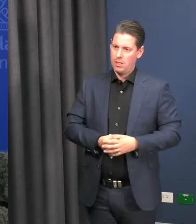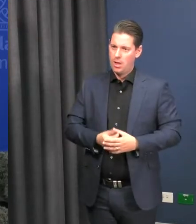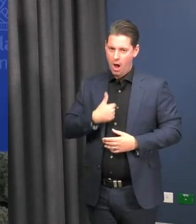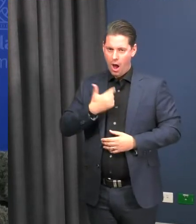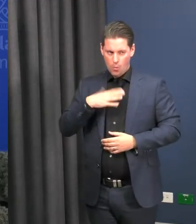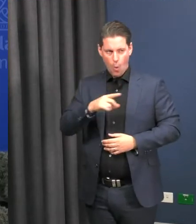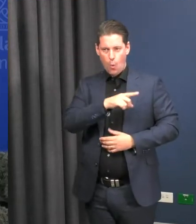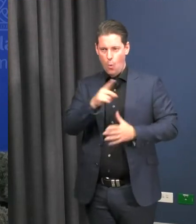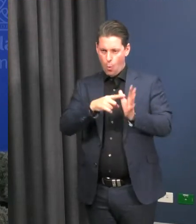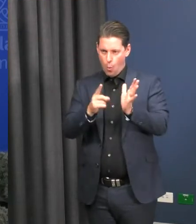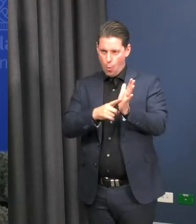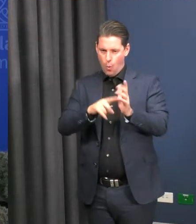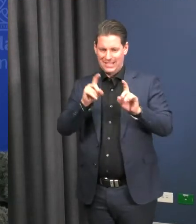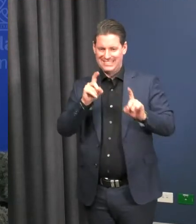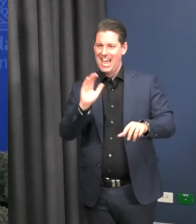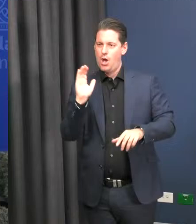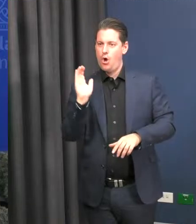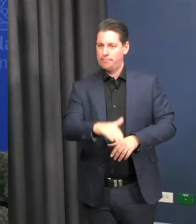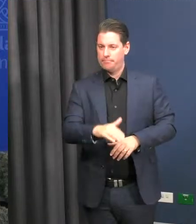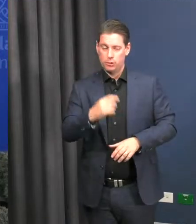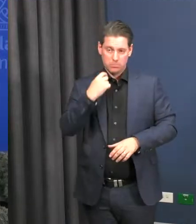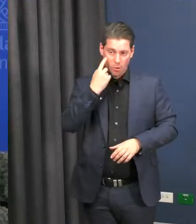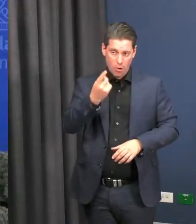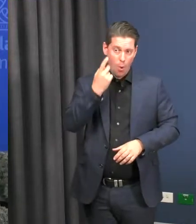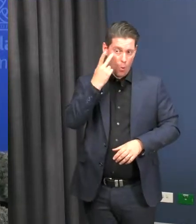to stay at home for the next 2 days at the very least.